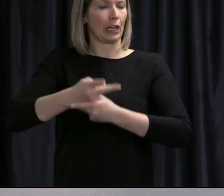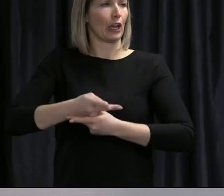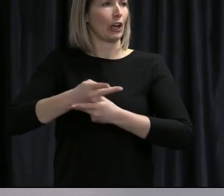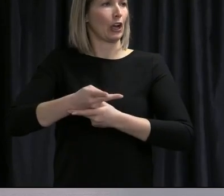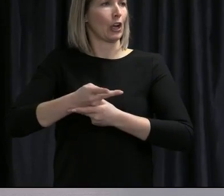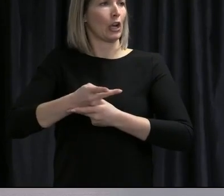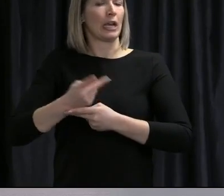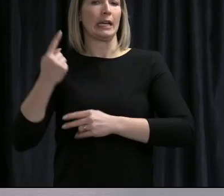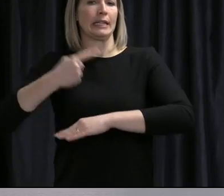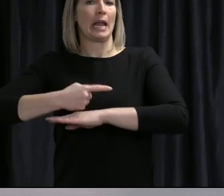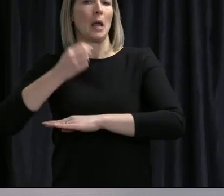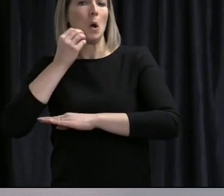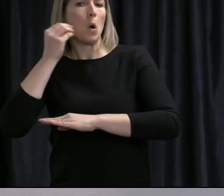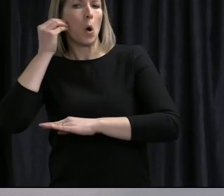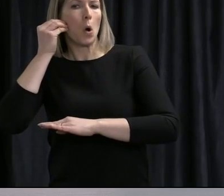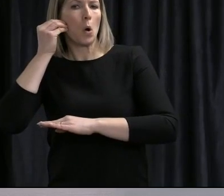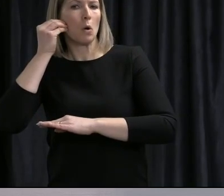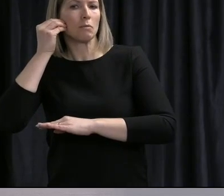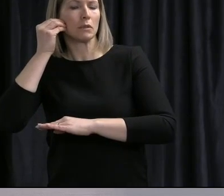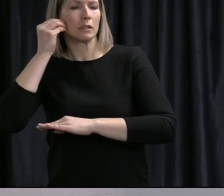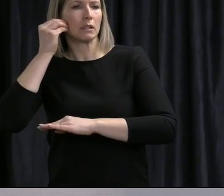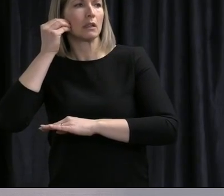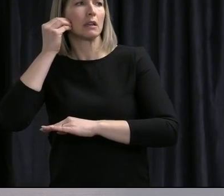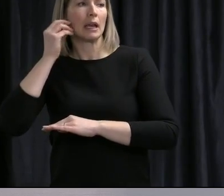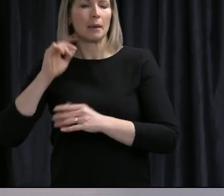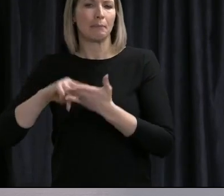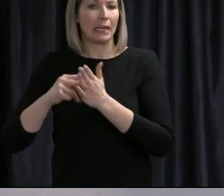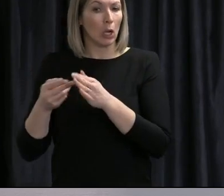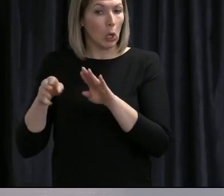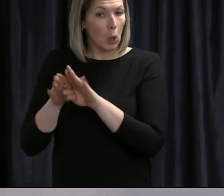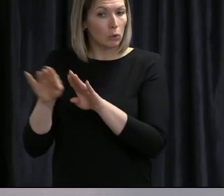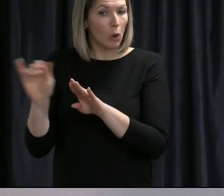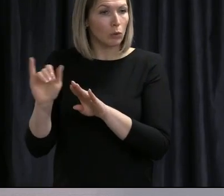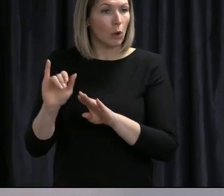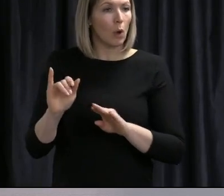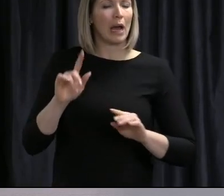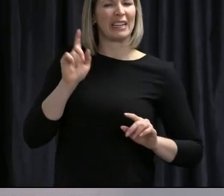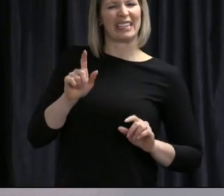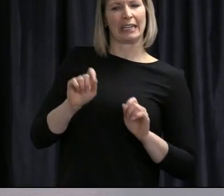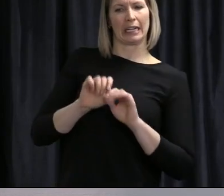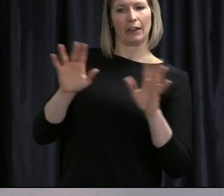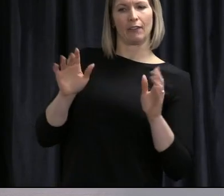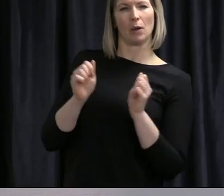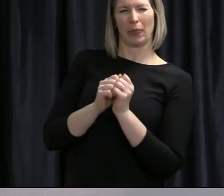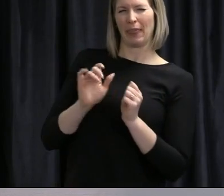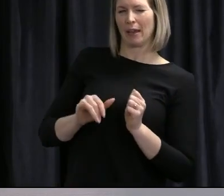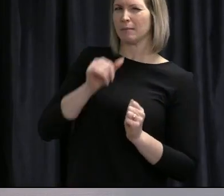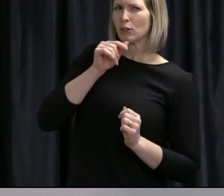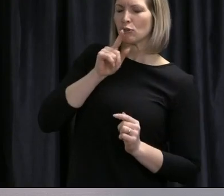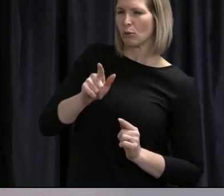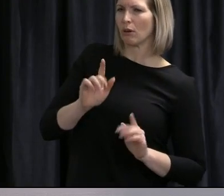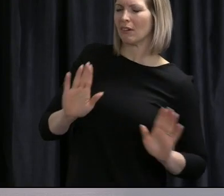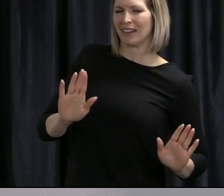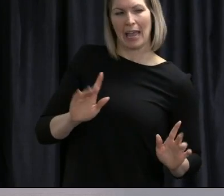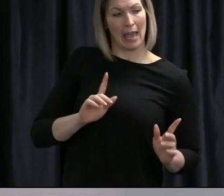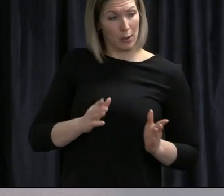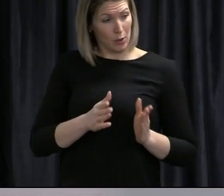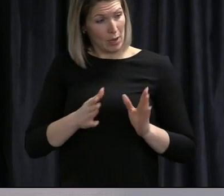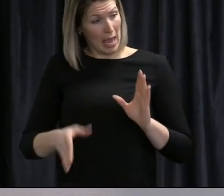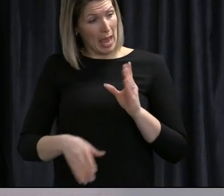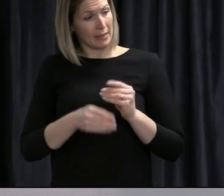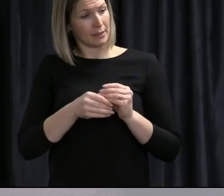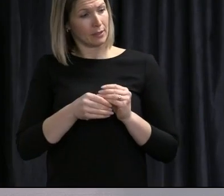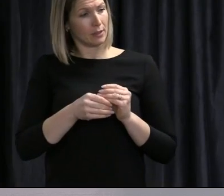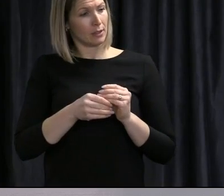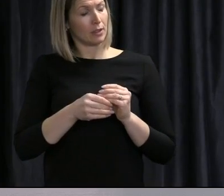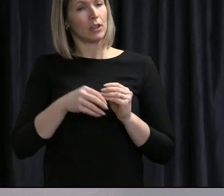Well, day homes, I'll need clarification on that, but I think, Brian, you might have that answer. Yeah, with regards to, I think the regulated